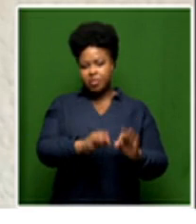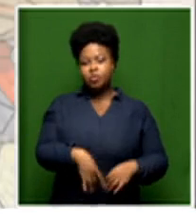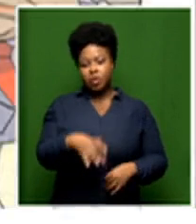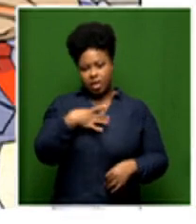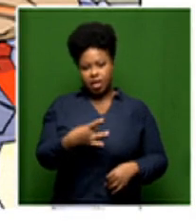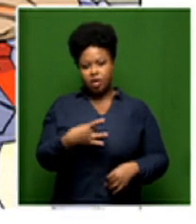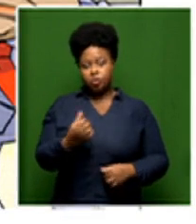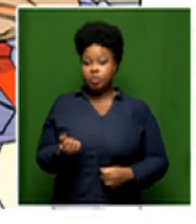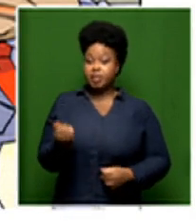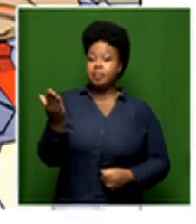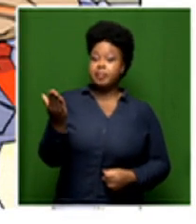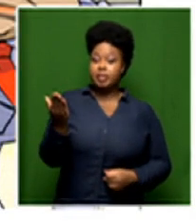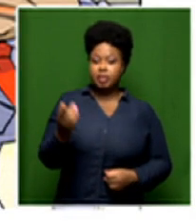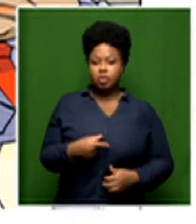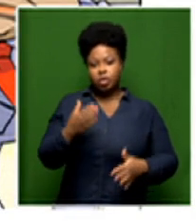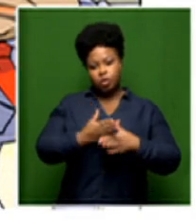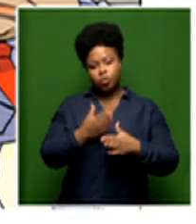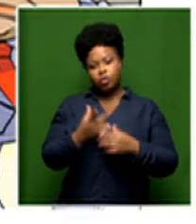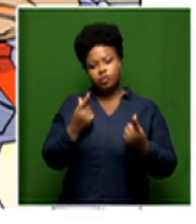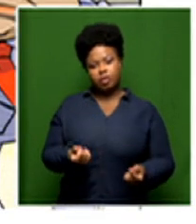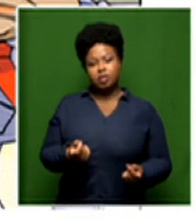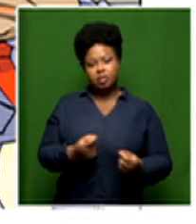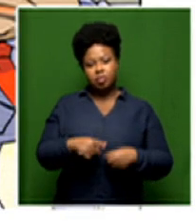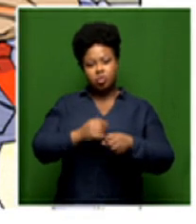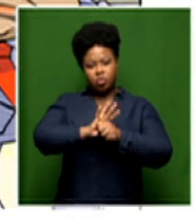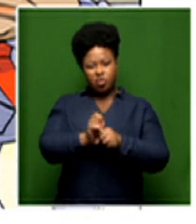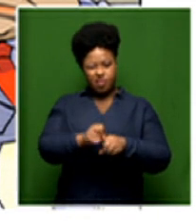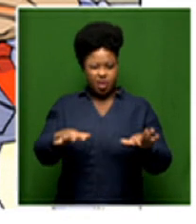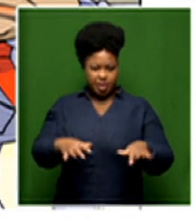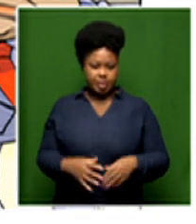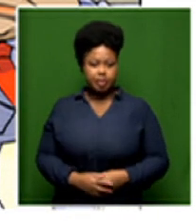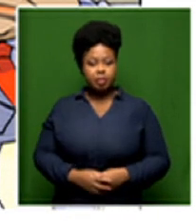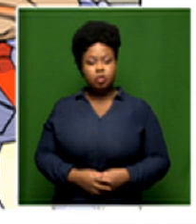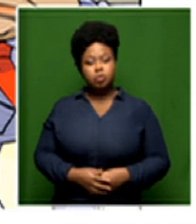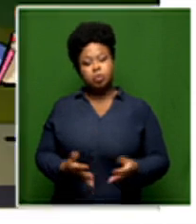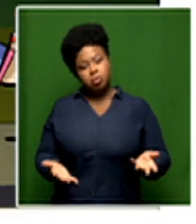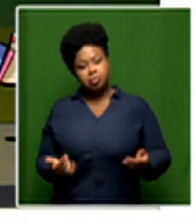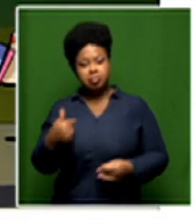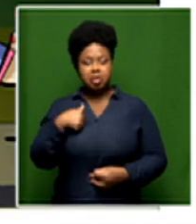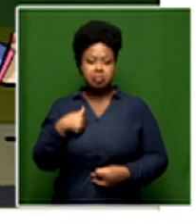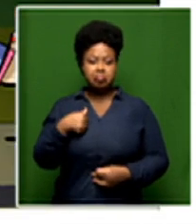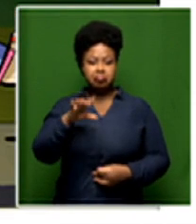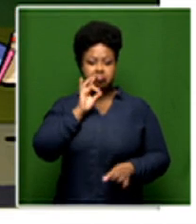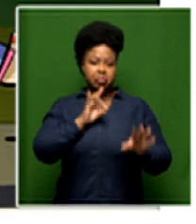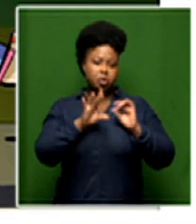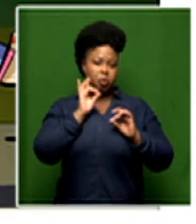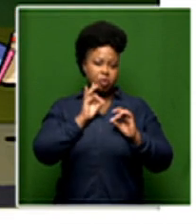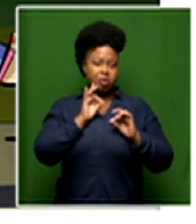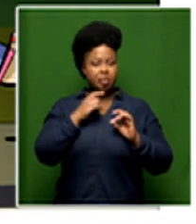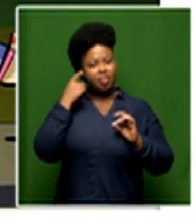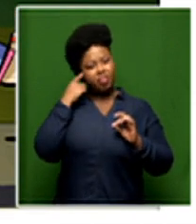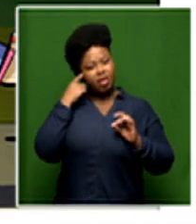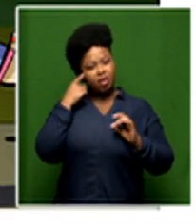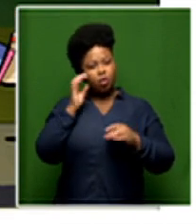you to submit the work that you've done around coronavirus. So I selected about, I